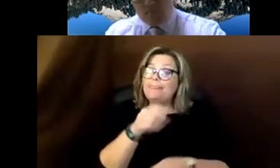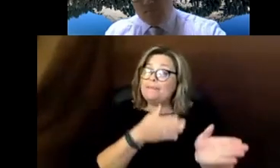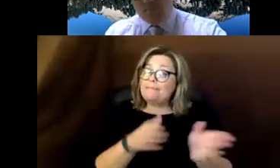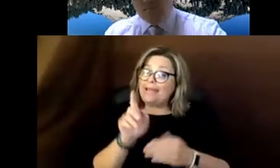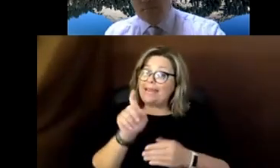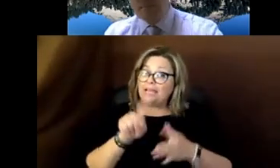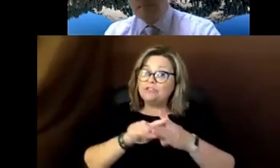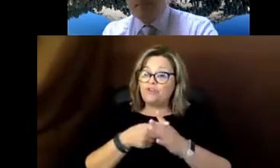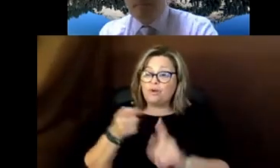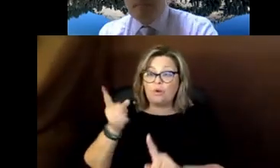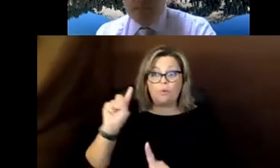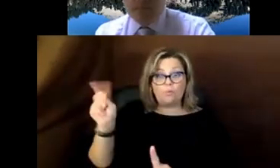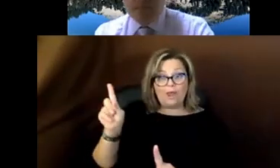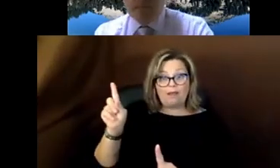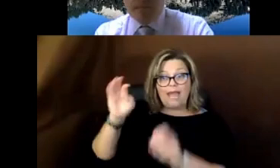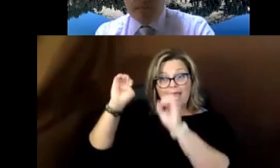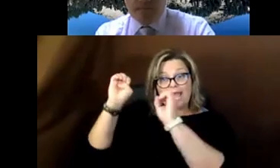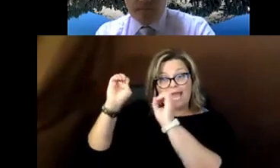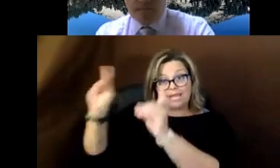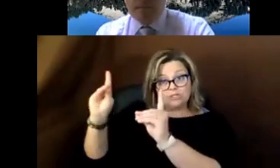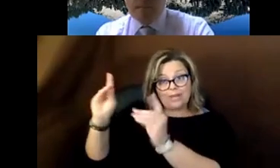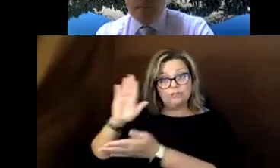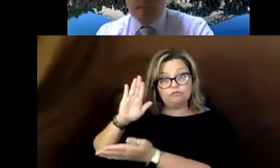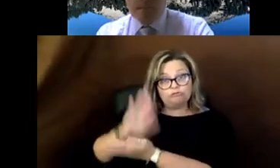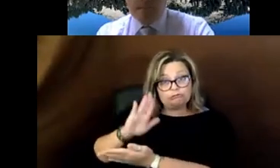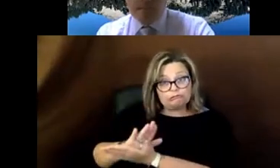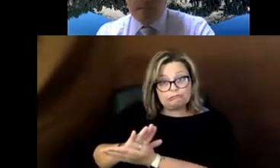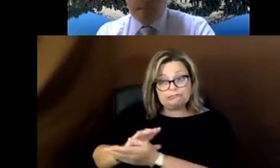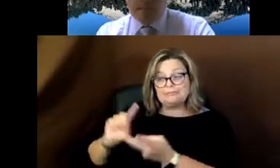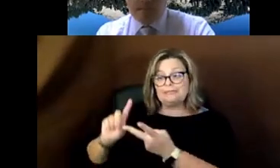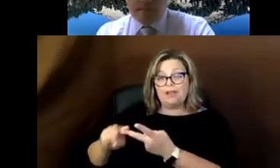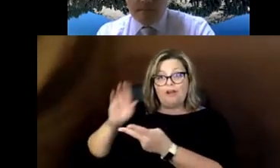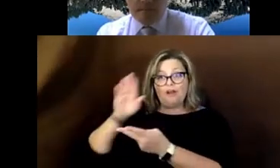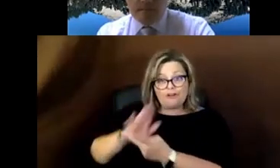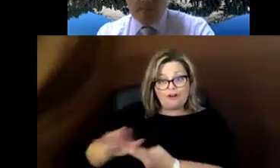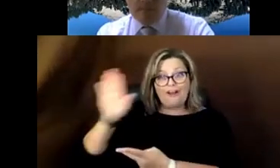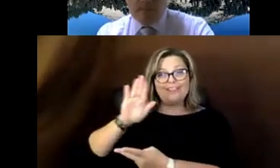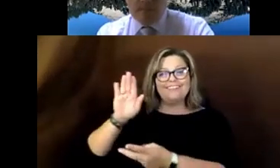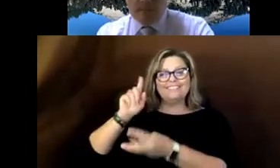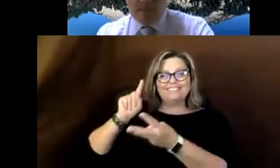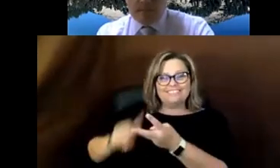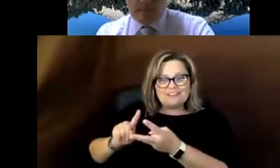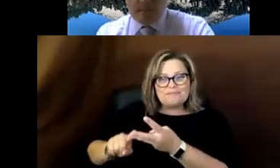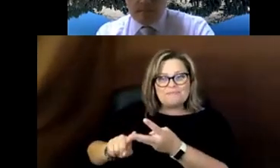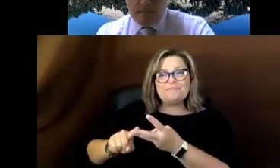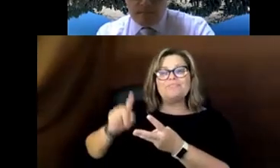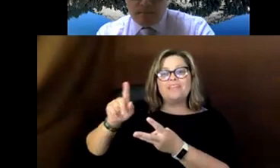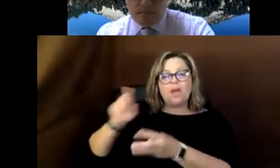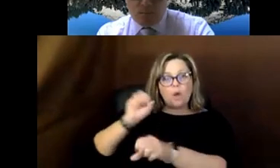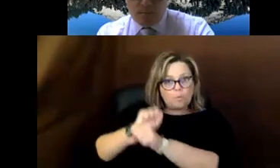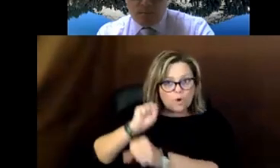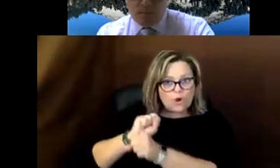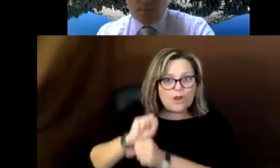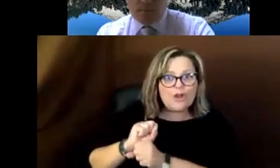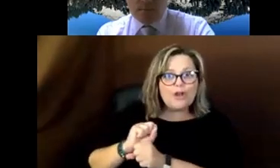to educate schools. You've got to educate at the college level. You've got to educate at the employer